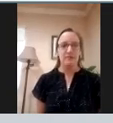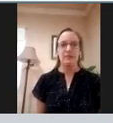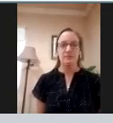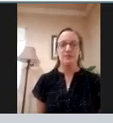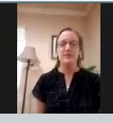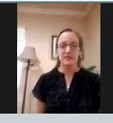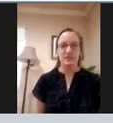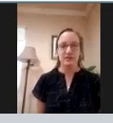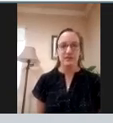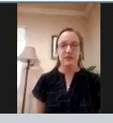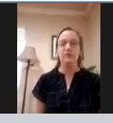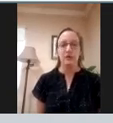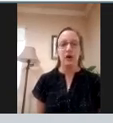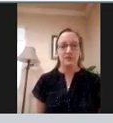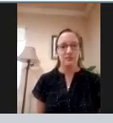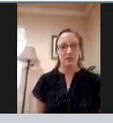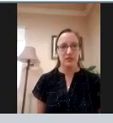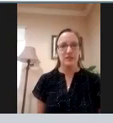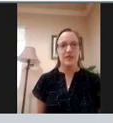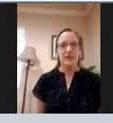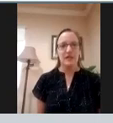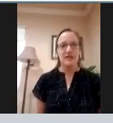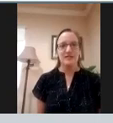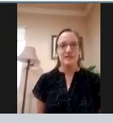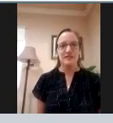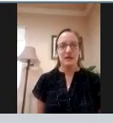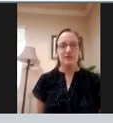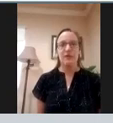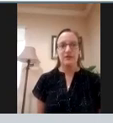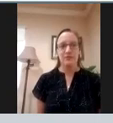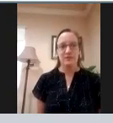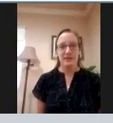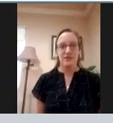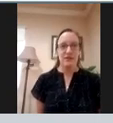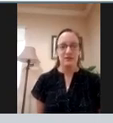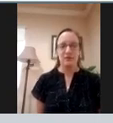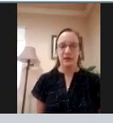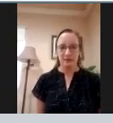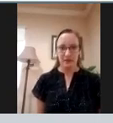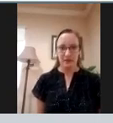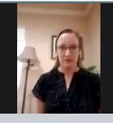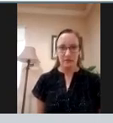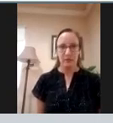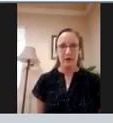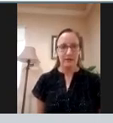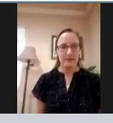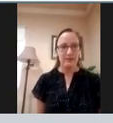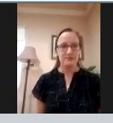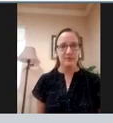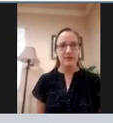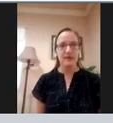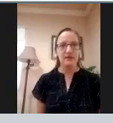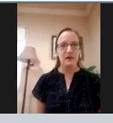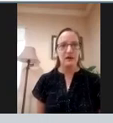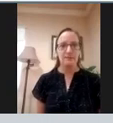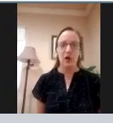government percentage of the overall cost of the project is the greater percentage than what the non-federal requirement is.